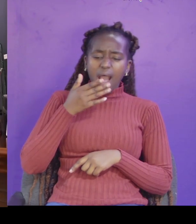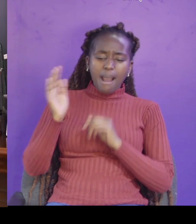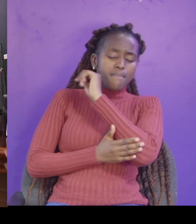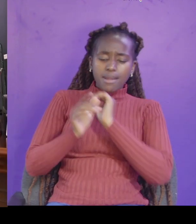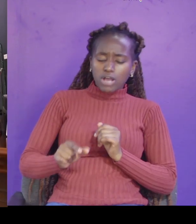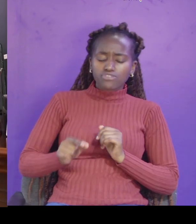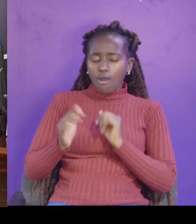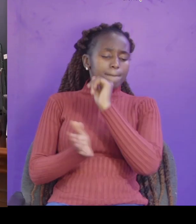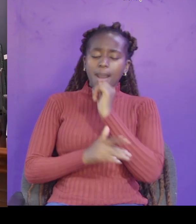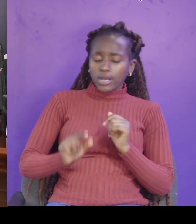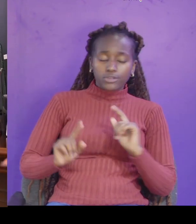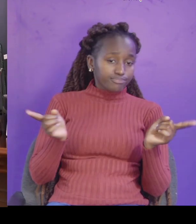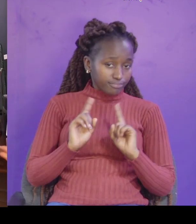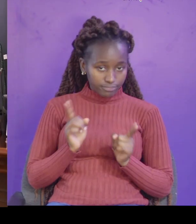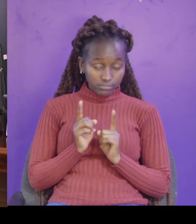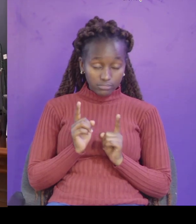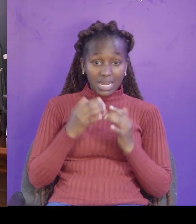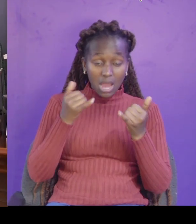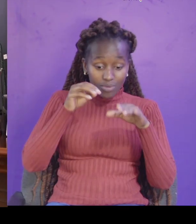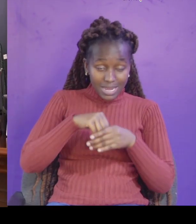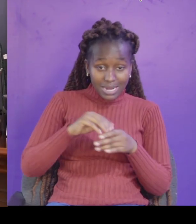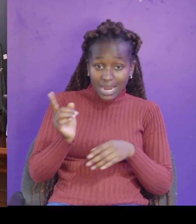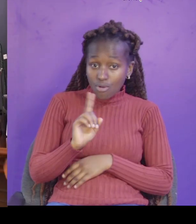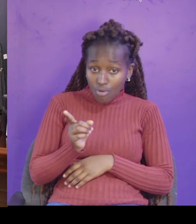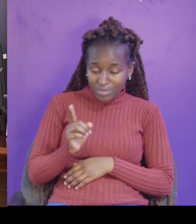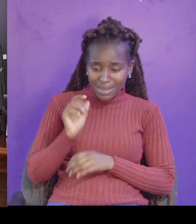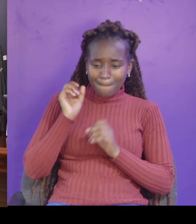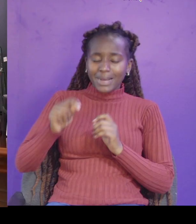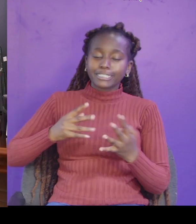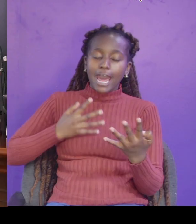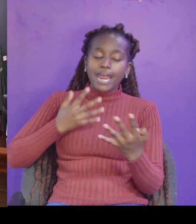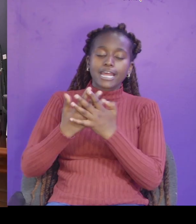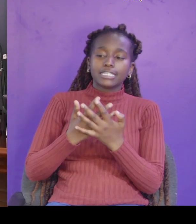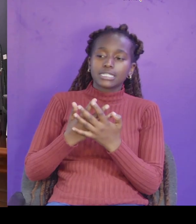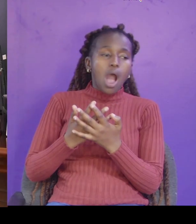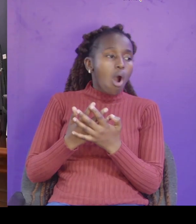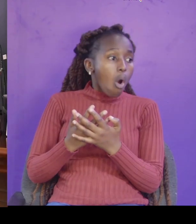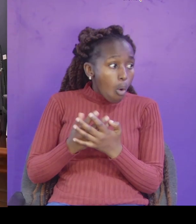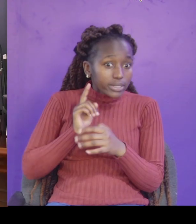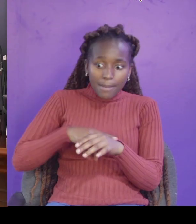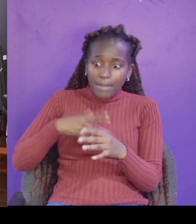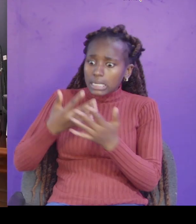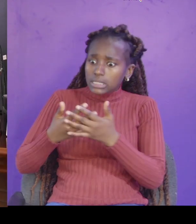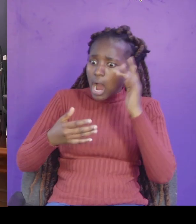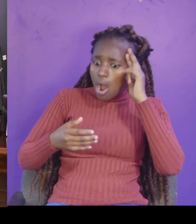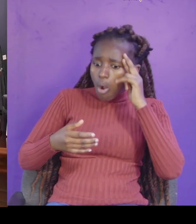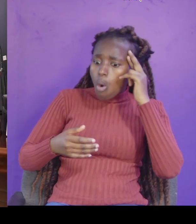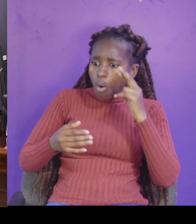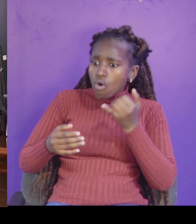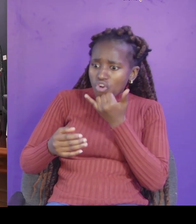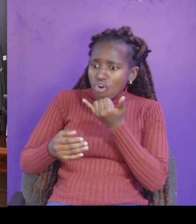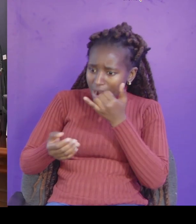Nairobi where someone has to be arrested for them to know that what they're doing is wrong. You have to arrest this